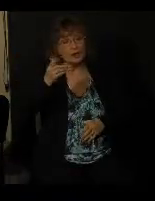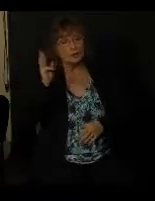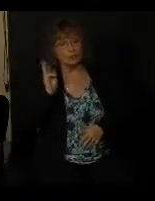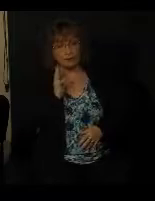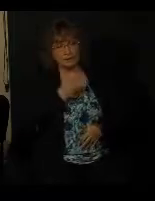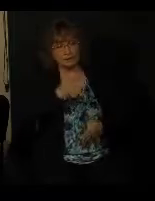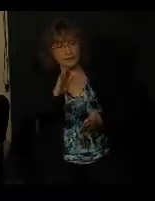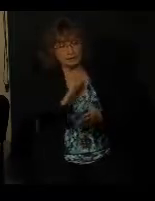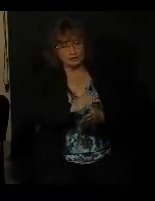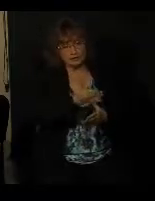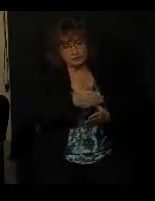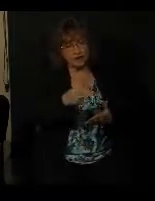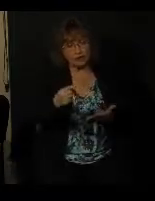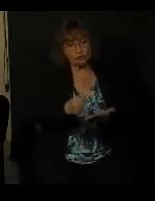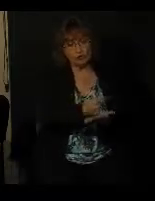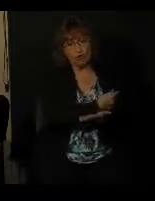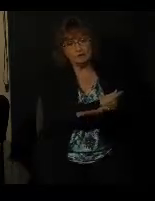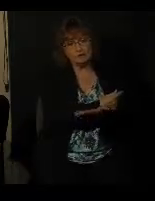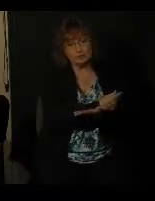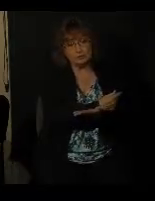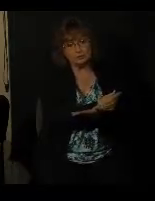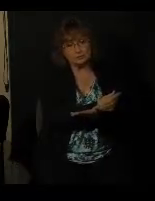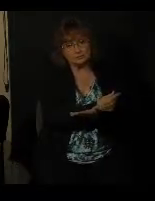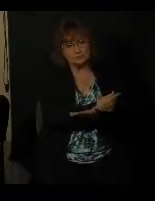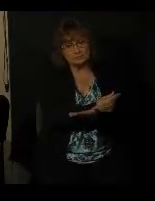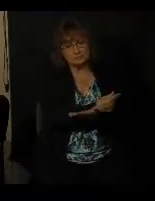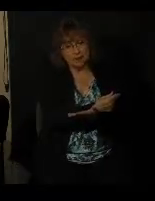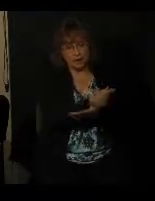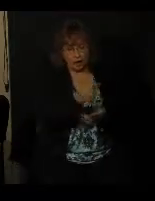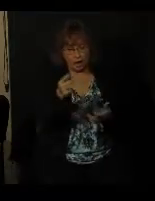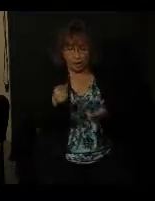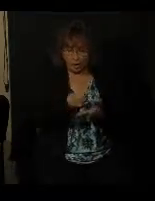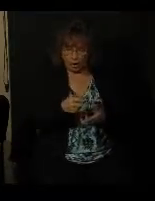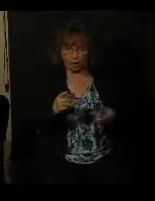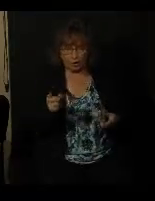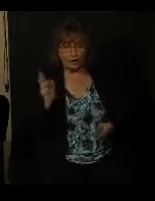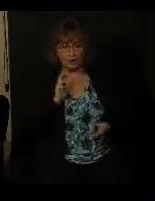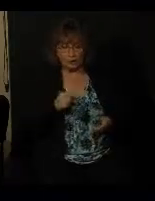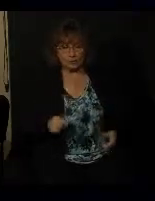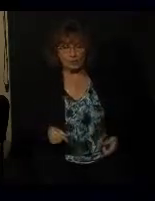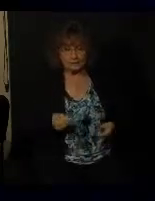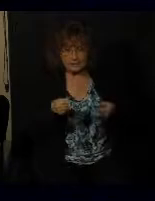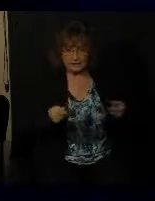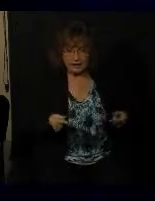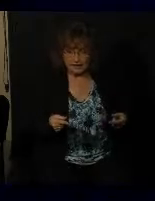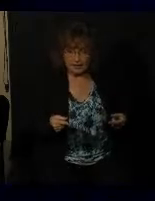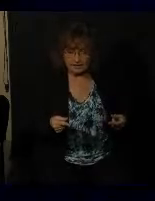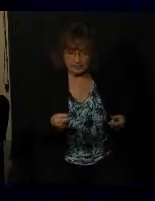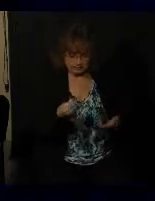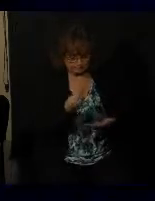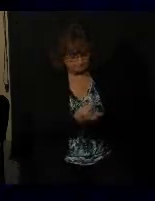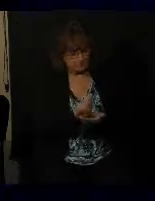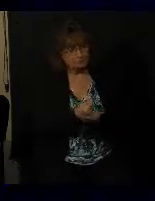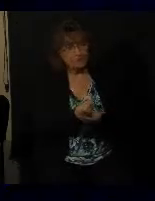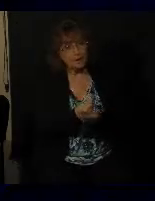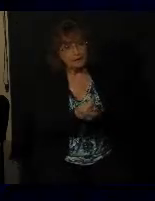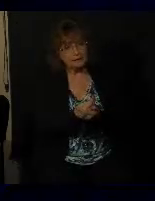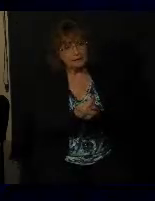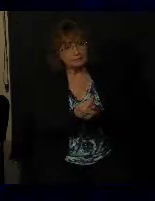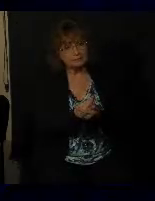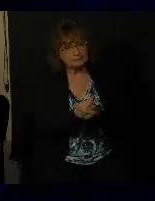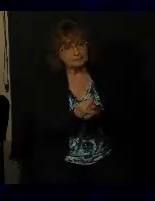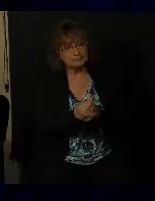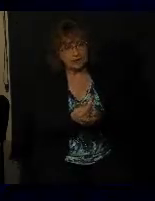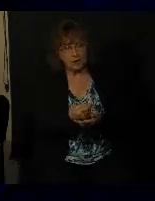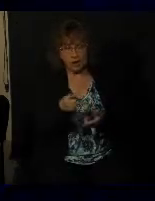somewhere gave 10 bucks. Somebody somewhere said, "I'm just going to pray in the